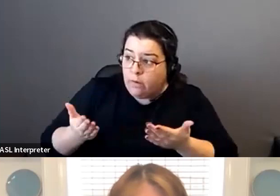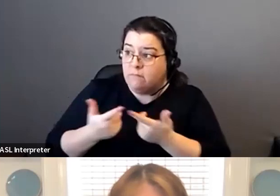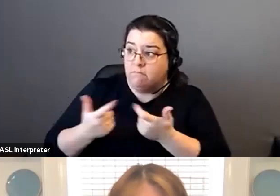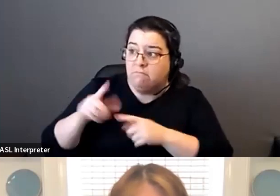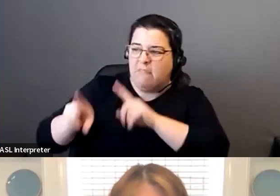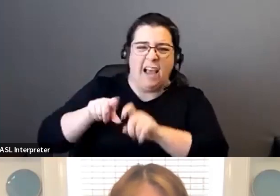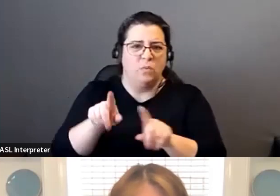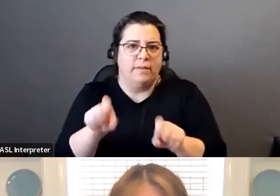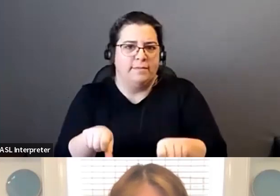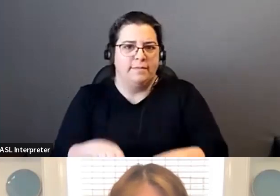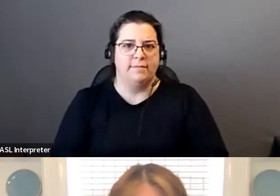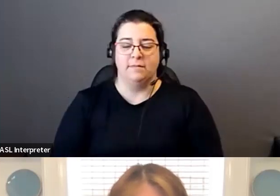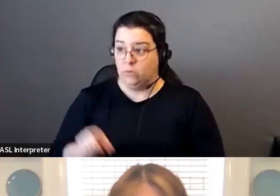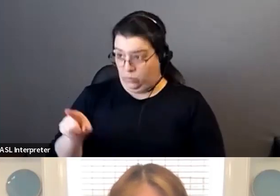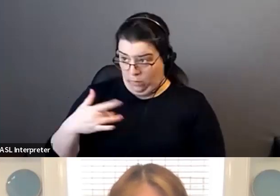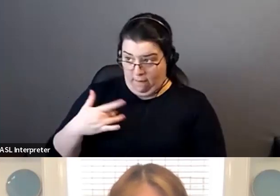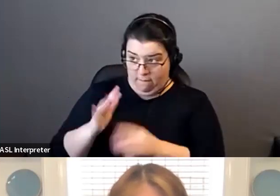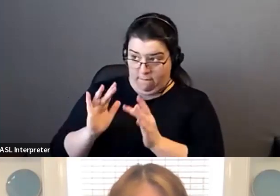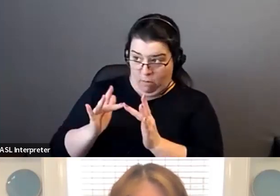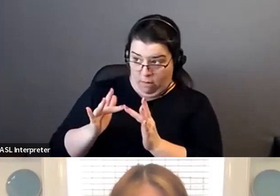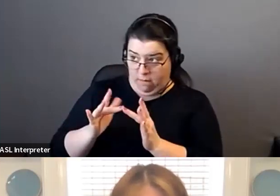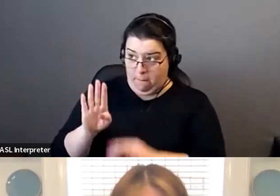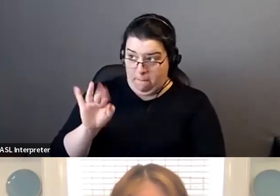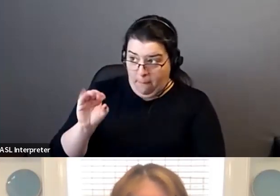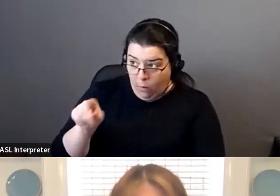You can ask them, do they have a bio?